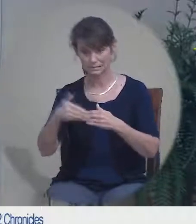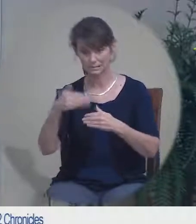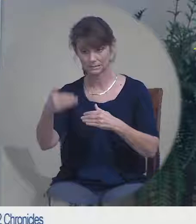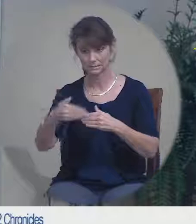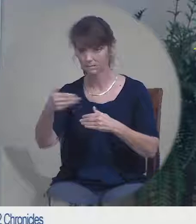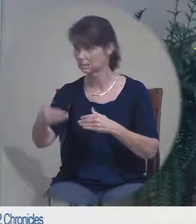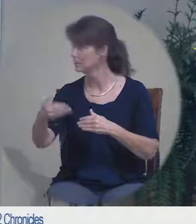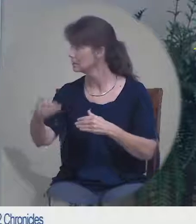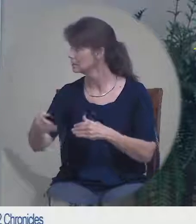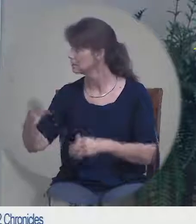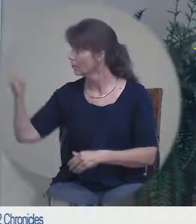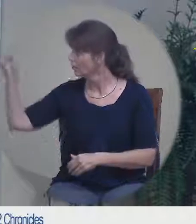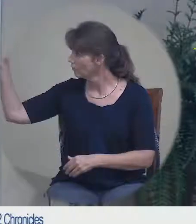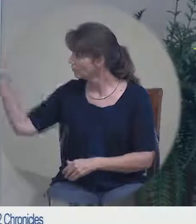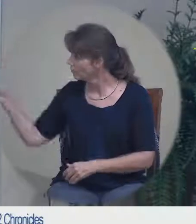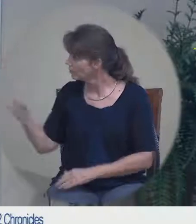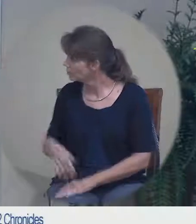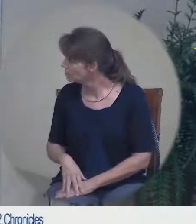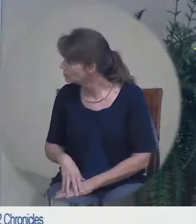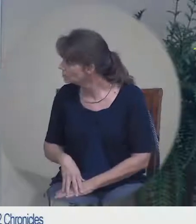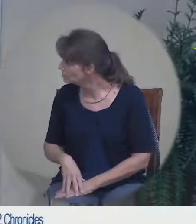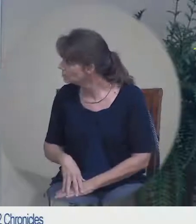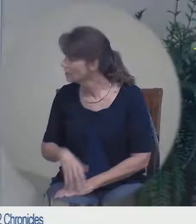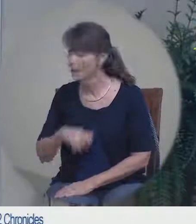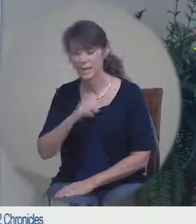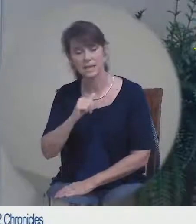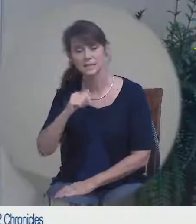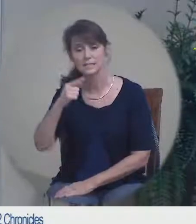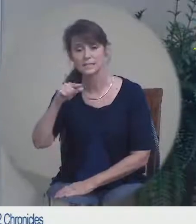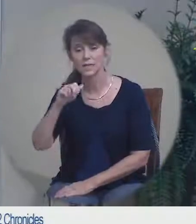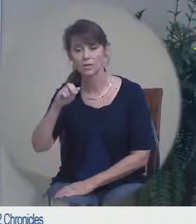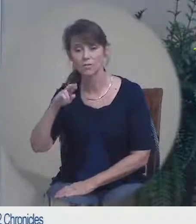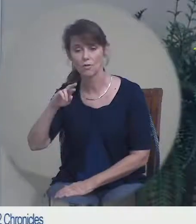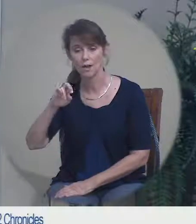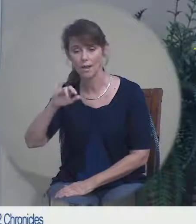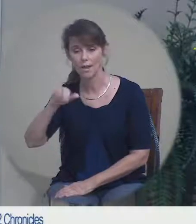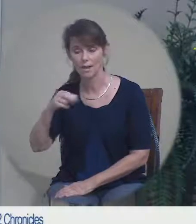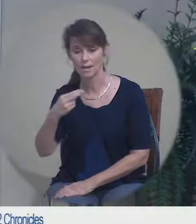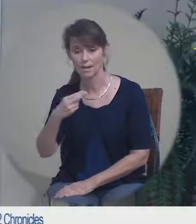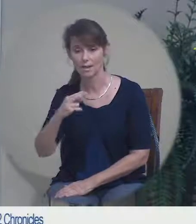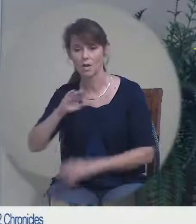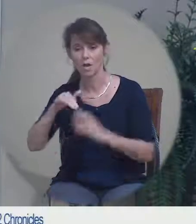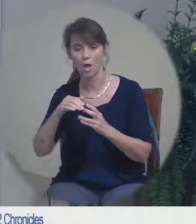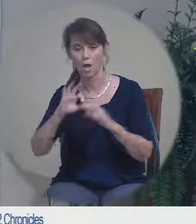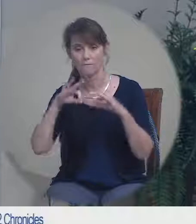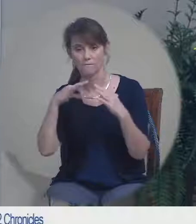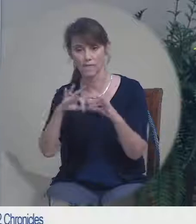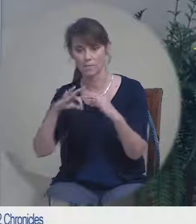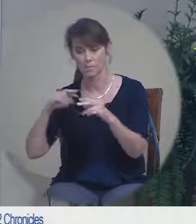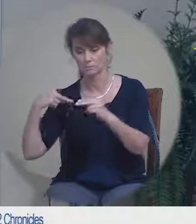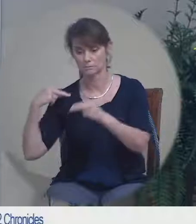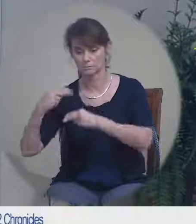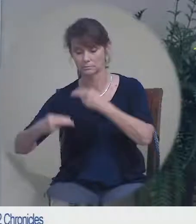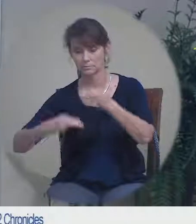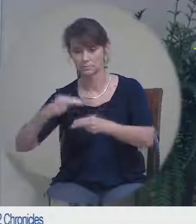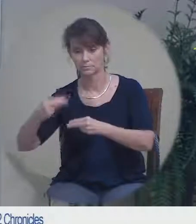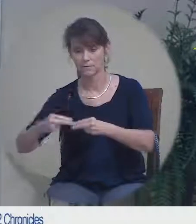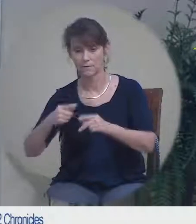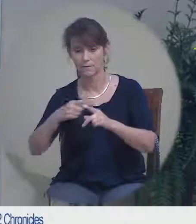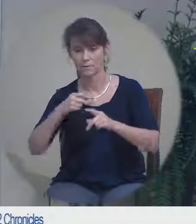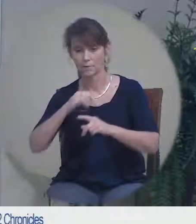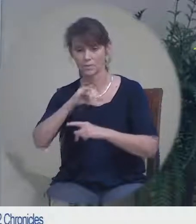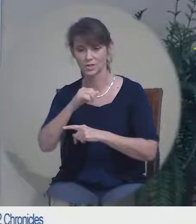of Israel, Jeroboam II, and Zechariah, are all descendants of Jehu and are fulfillment of